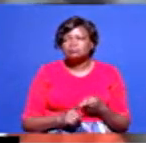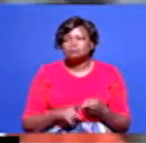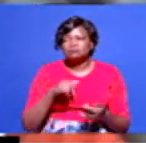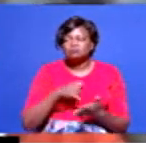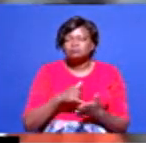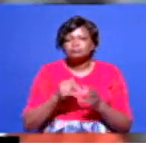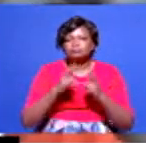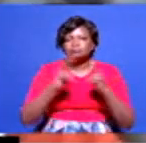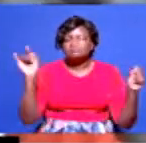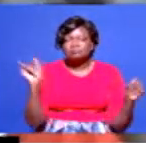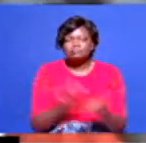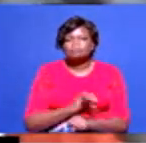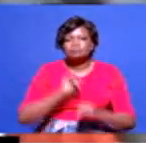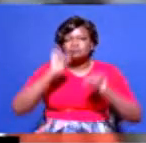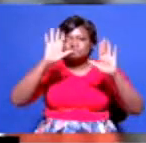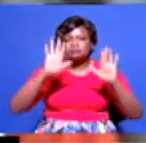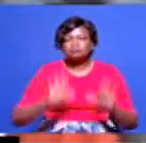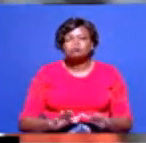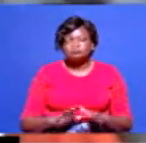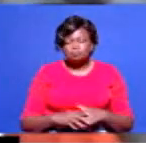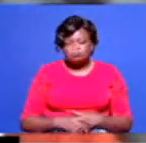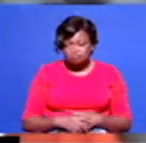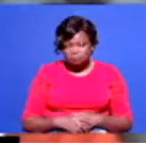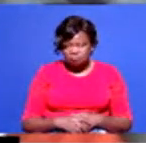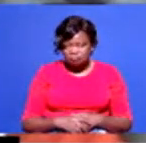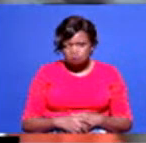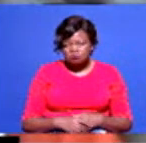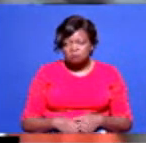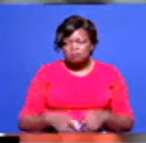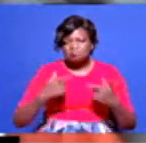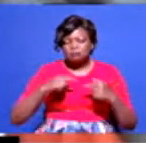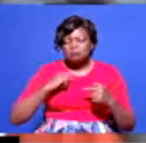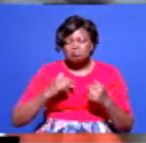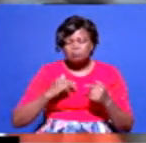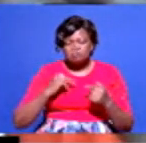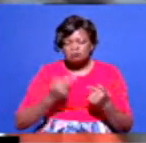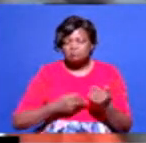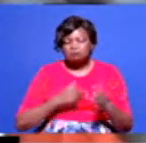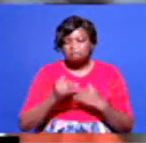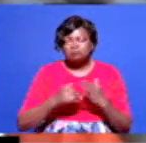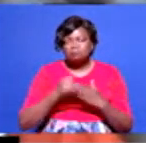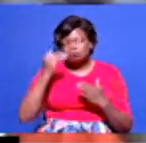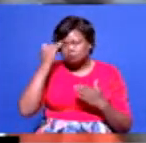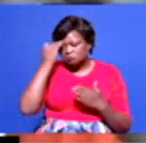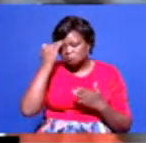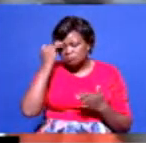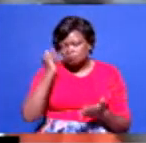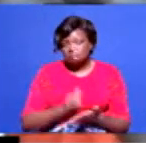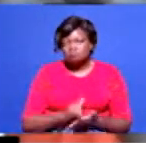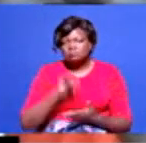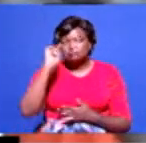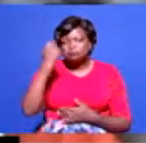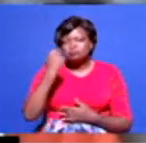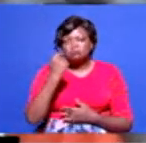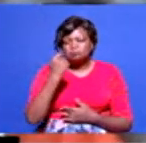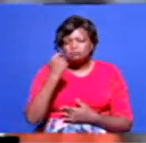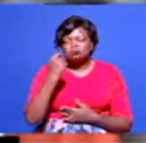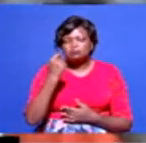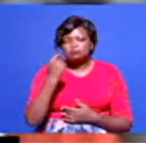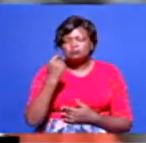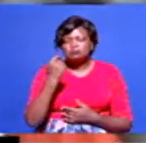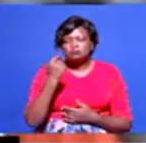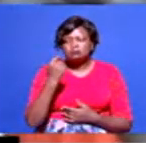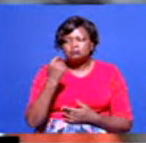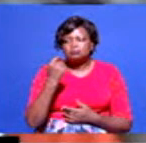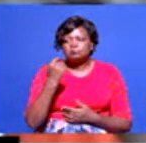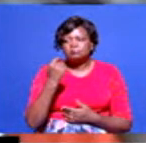peaceful campaigns. Let us all remember that Kenya's collective